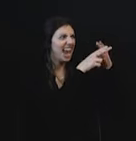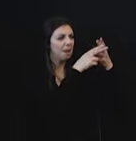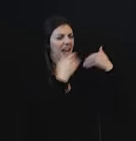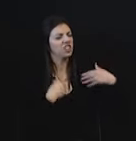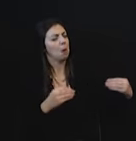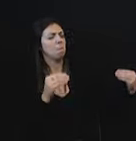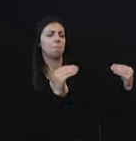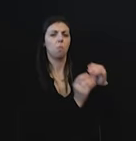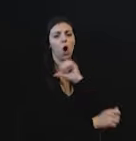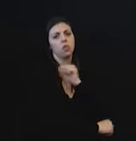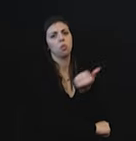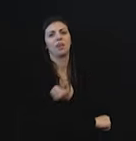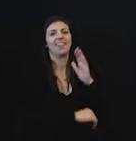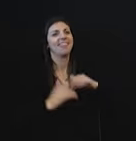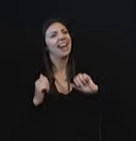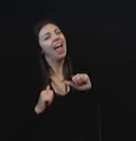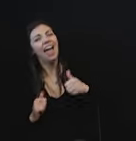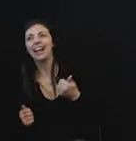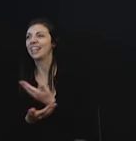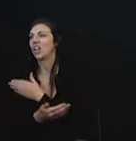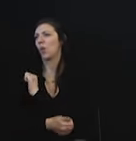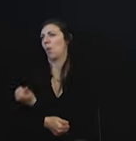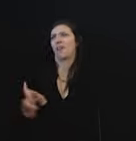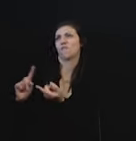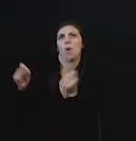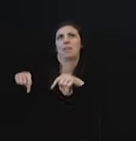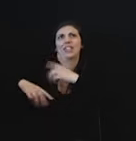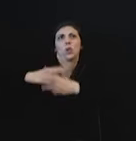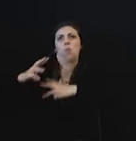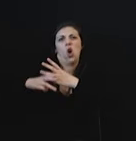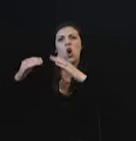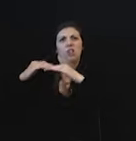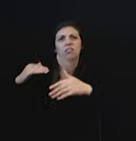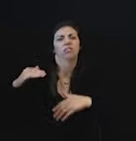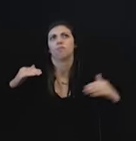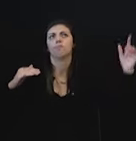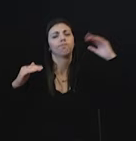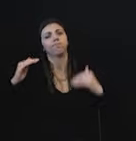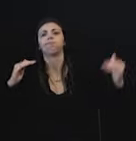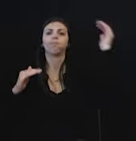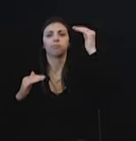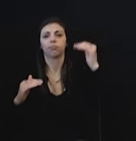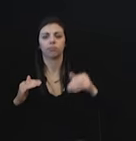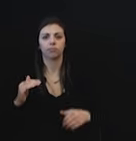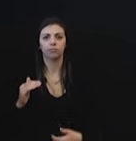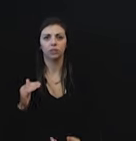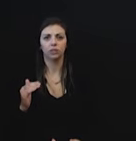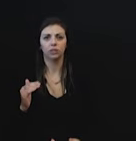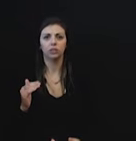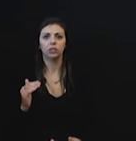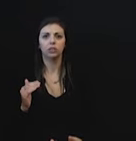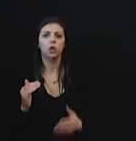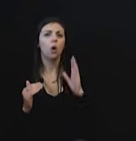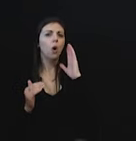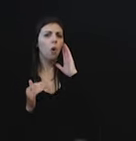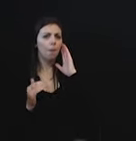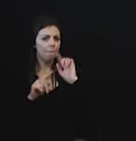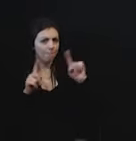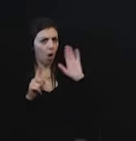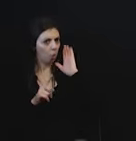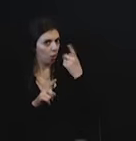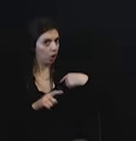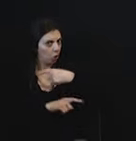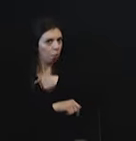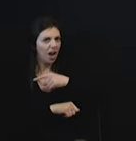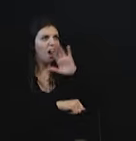can offer. And the question is, will we call upon it? What do I mean when I say call upon it? Say